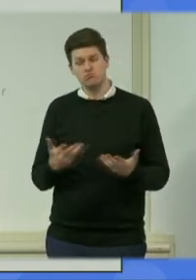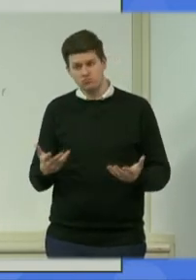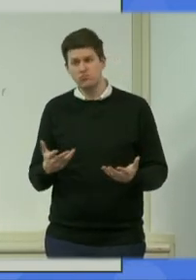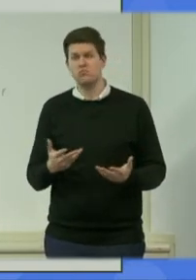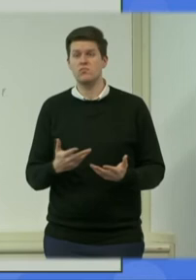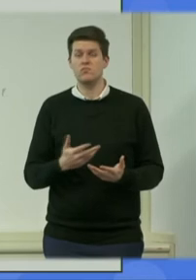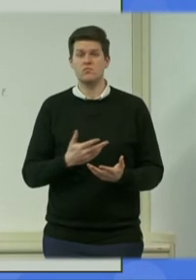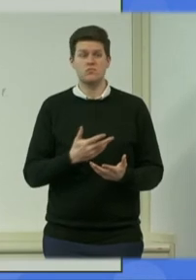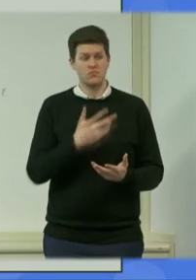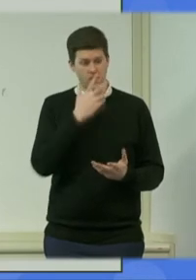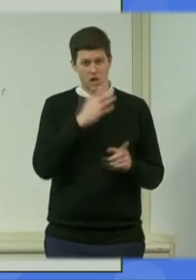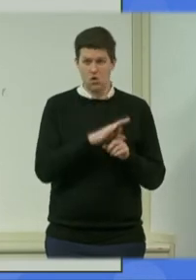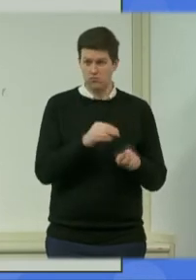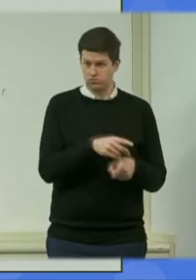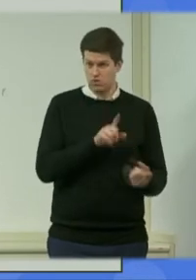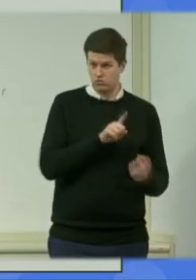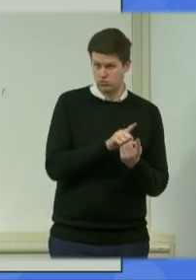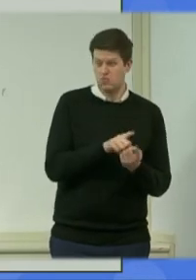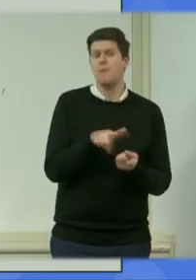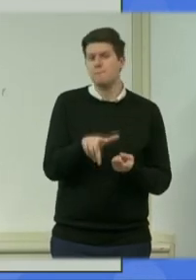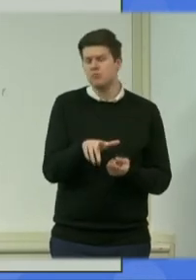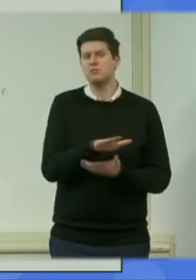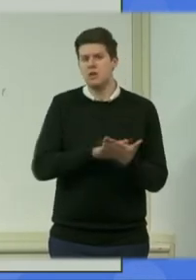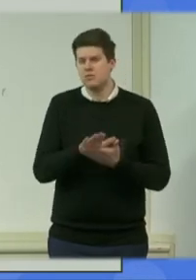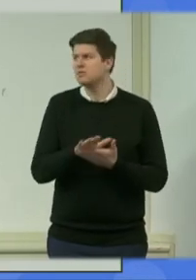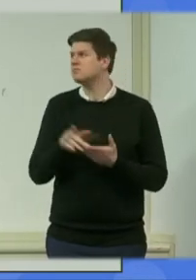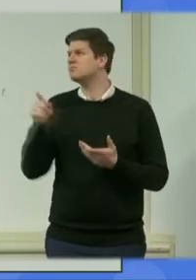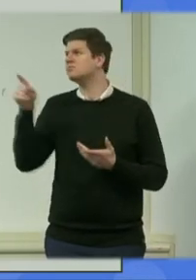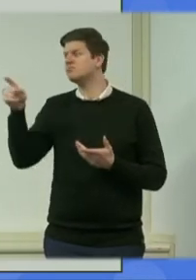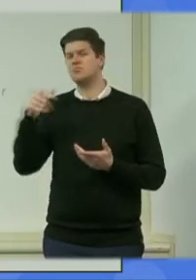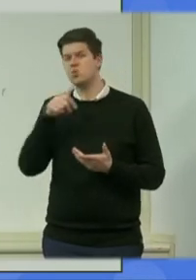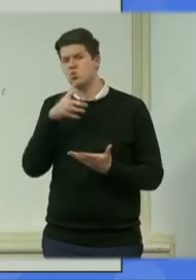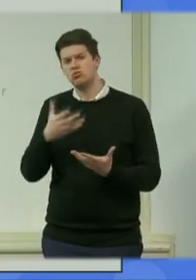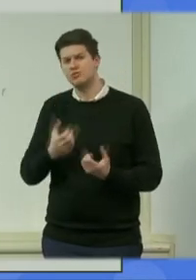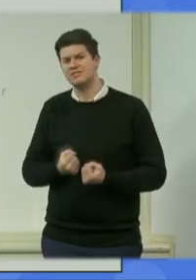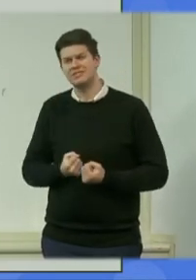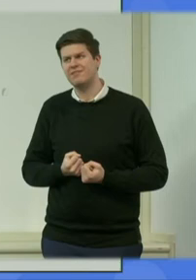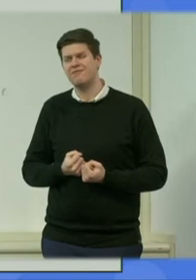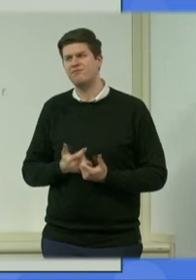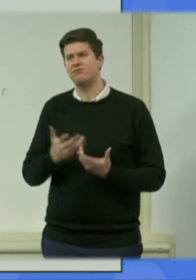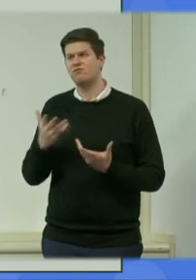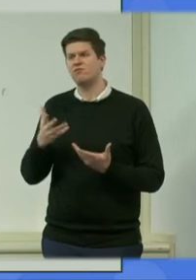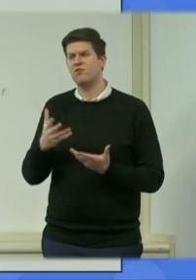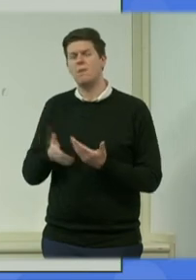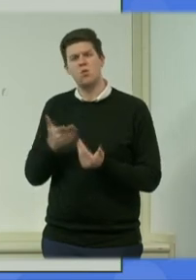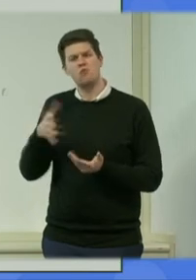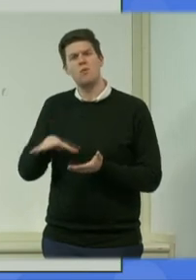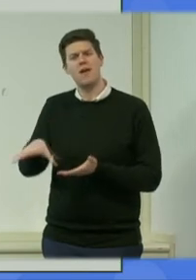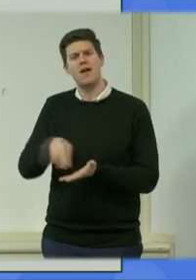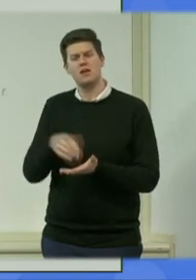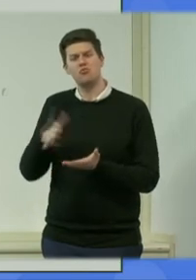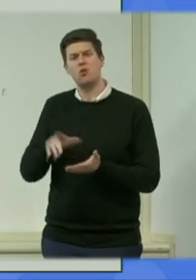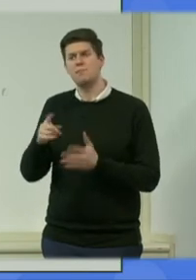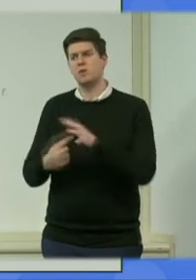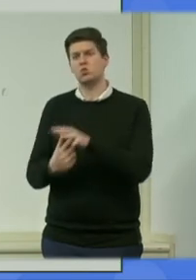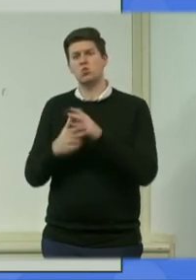mean that given other countries don't seem to be getting more from the incomes of top earners,